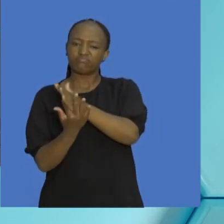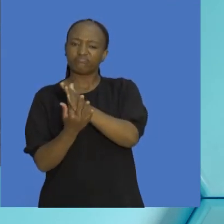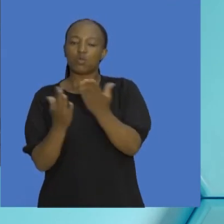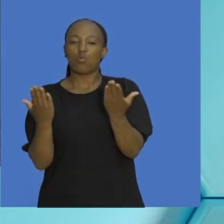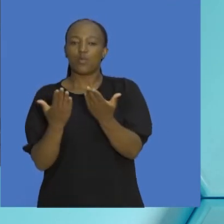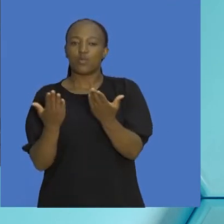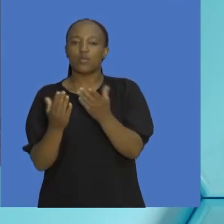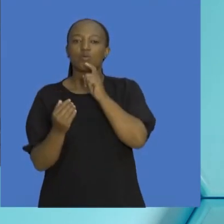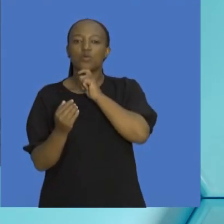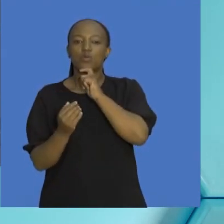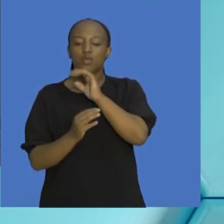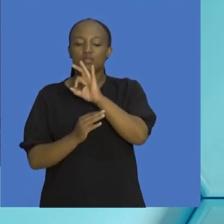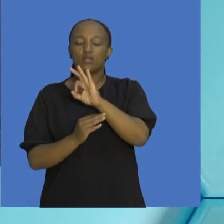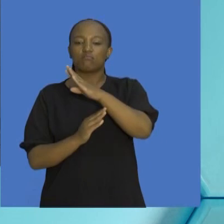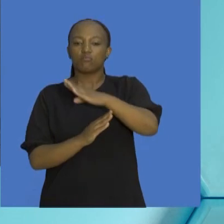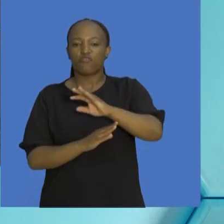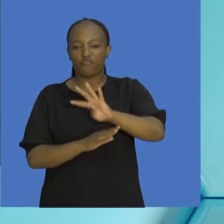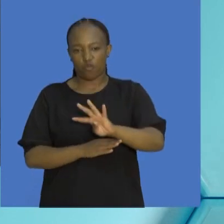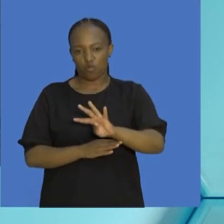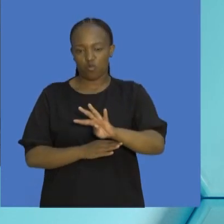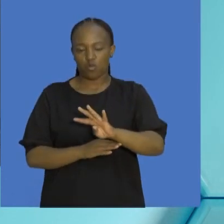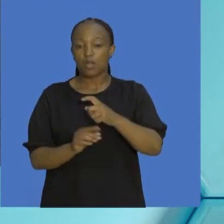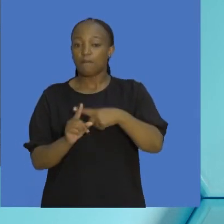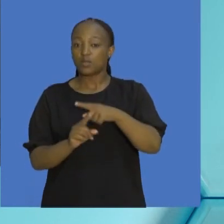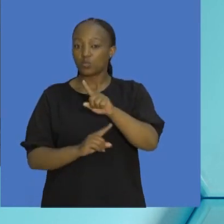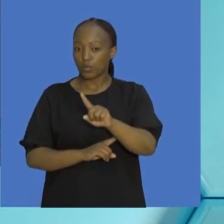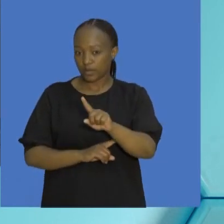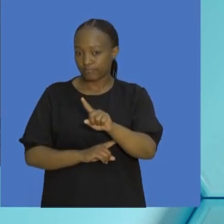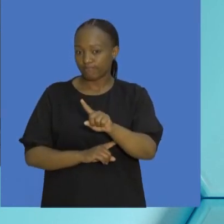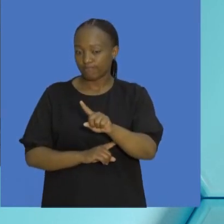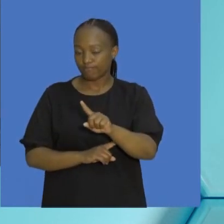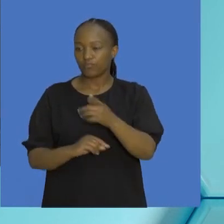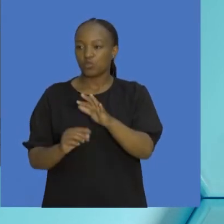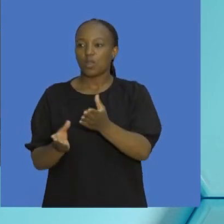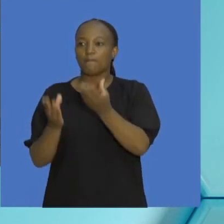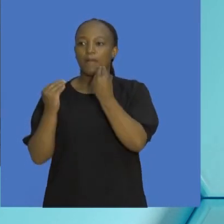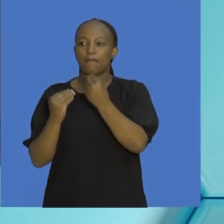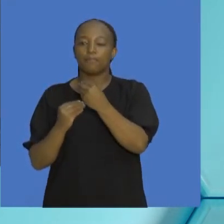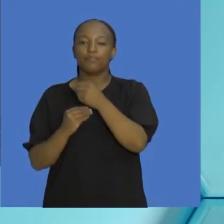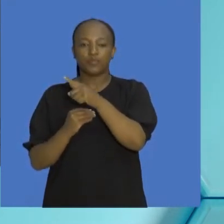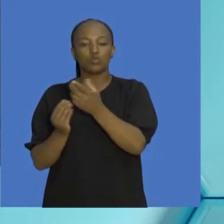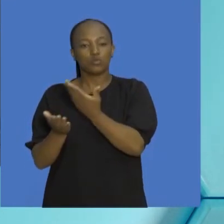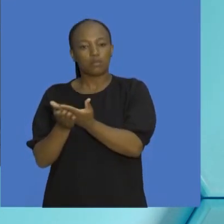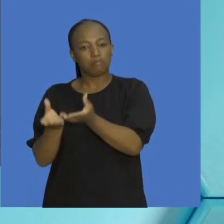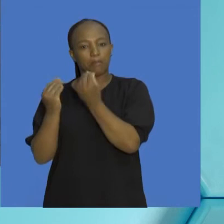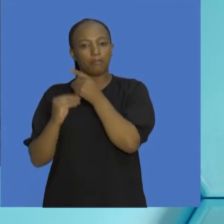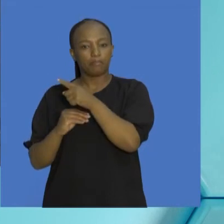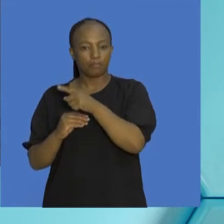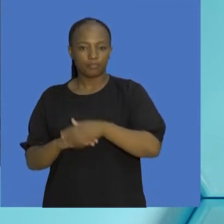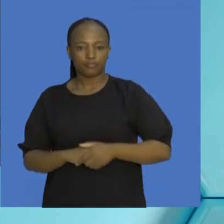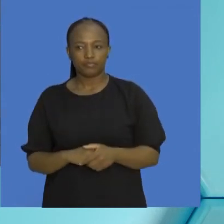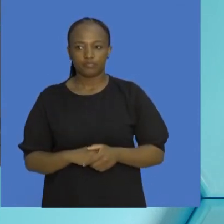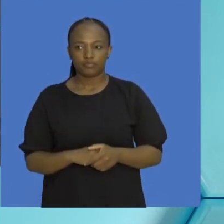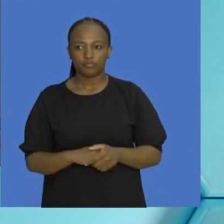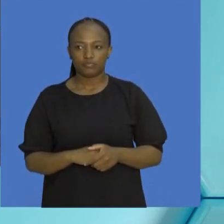if I want the position, you can use 3 over 4, n plus 1, it will find the position